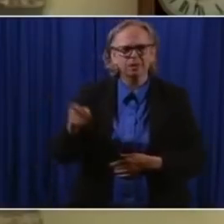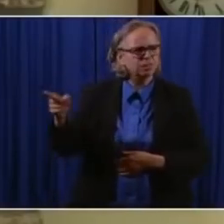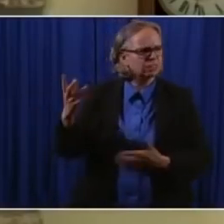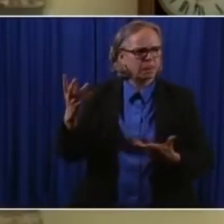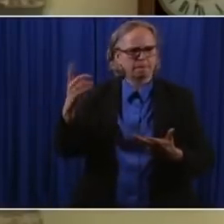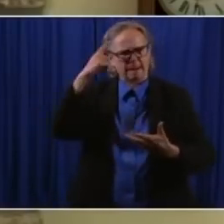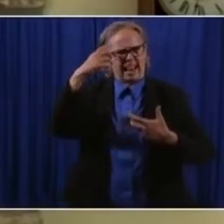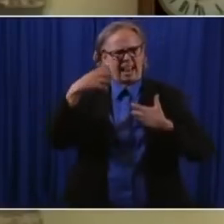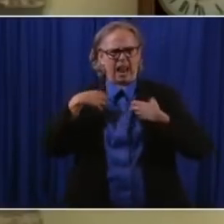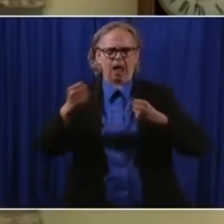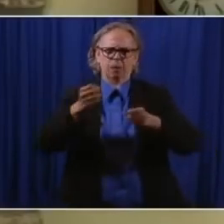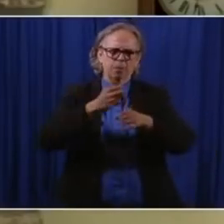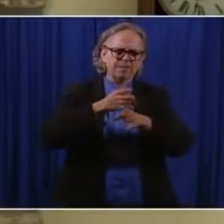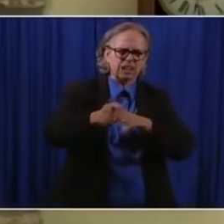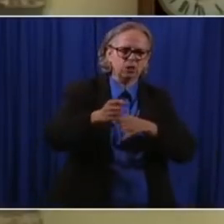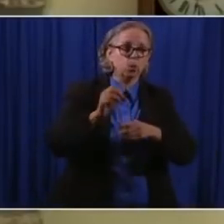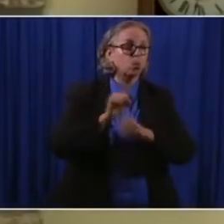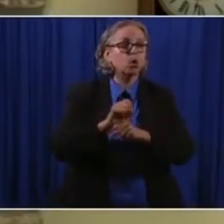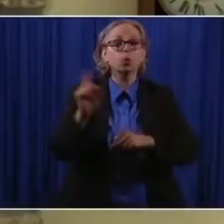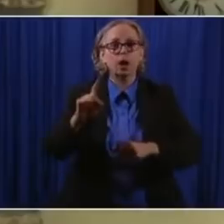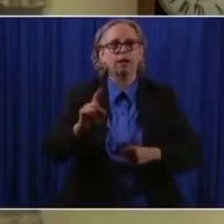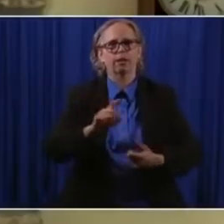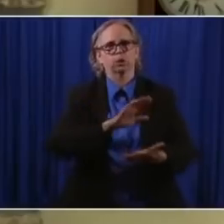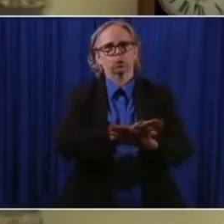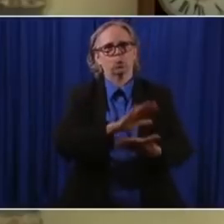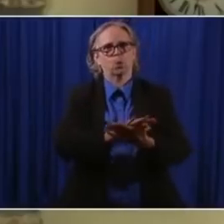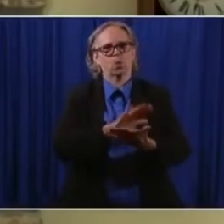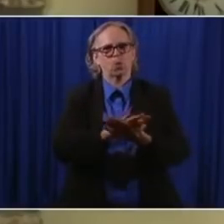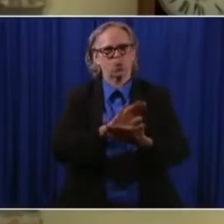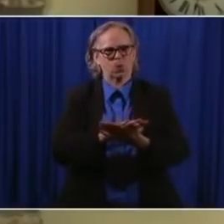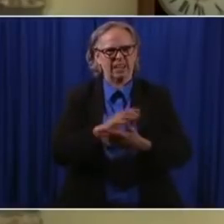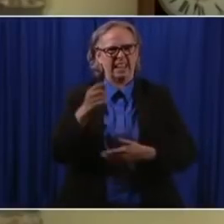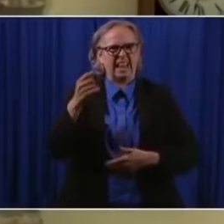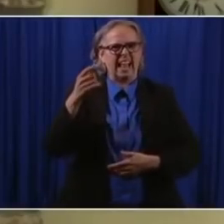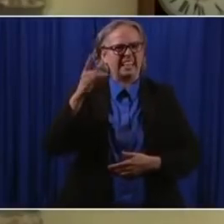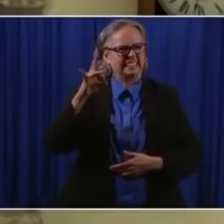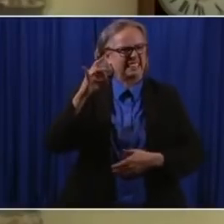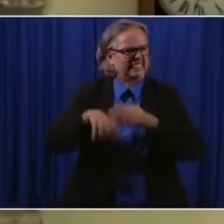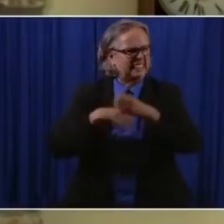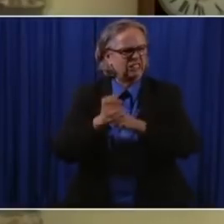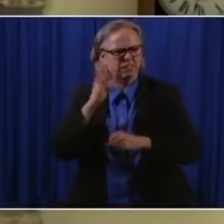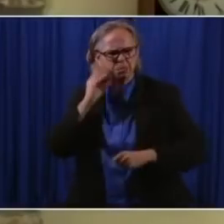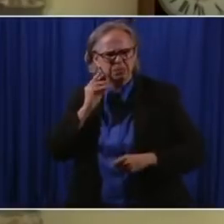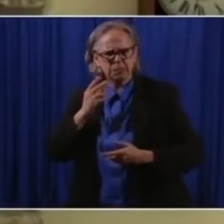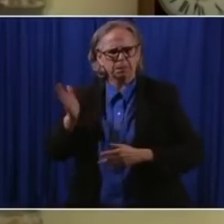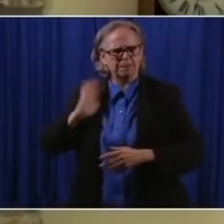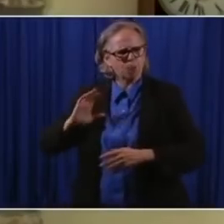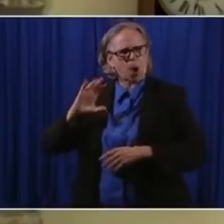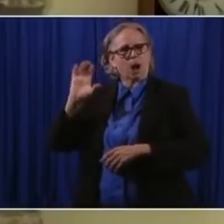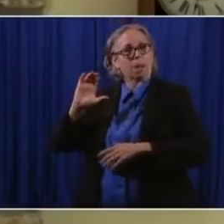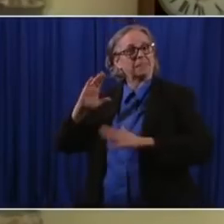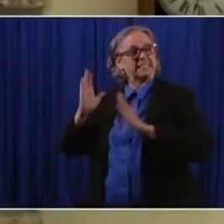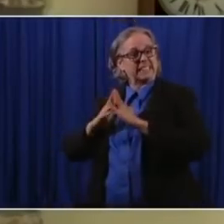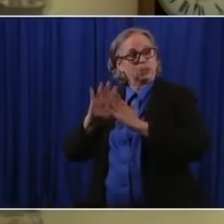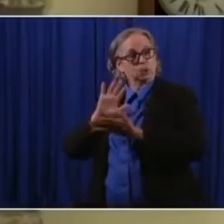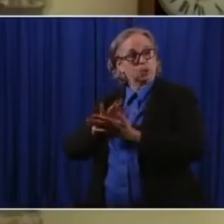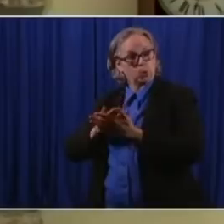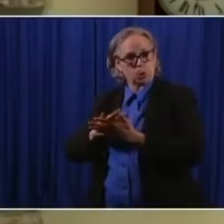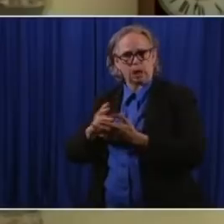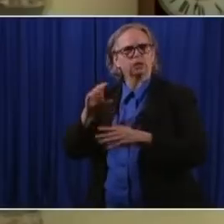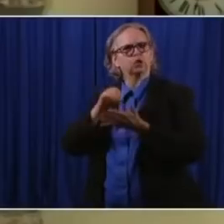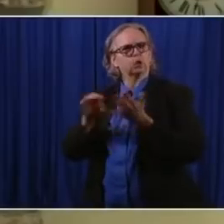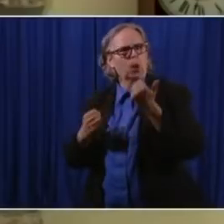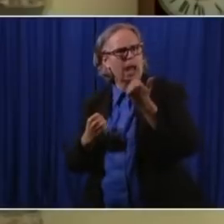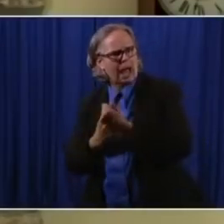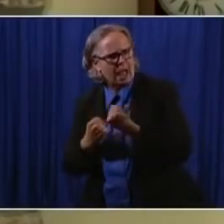in schools. She served as a student advocate in Columbus City Schools through the Communities and Schools program. And for the past 13 years,